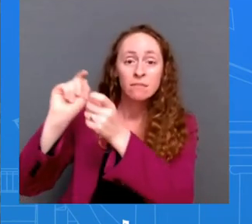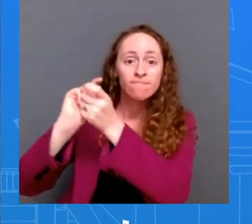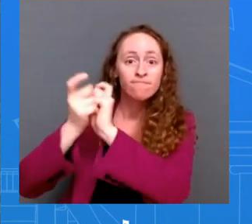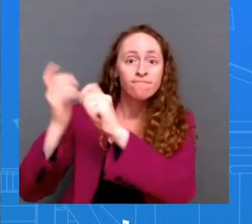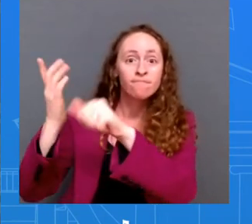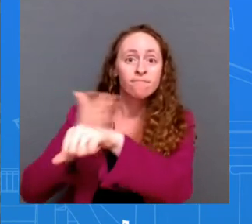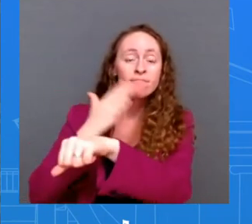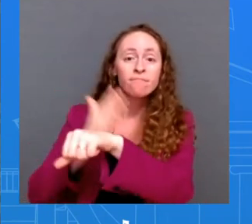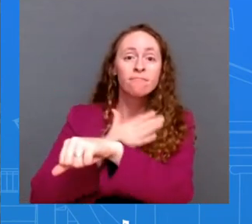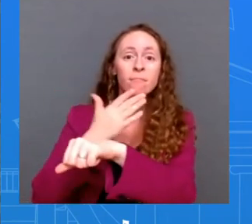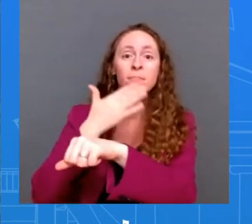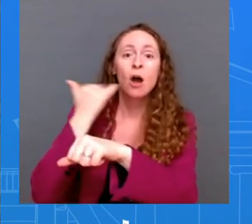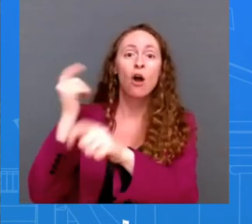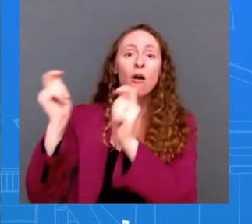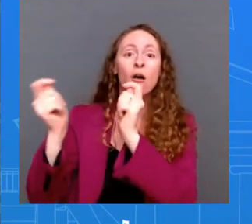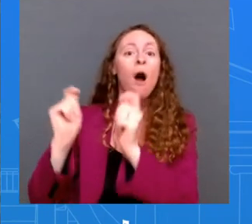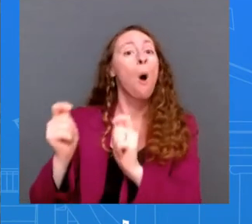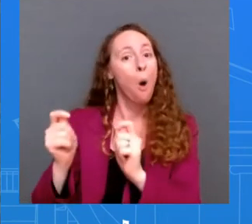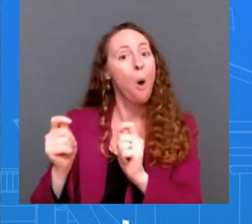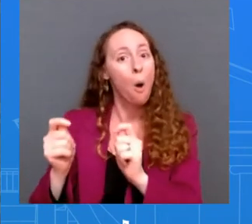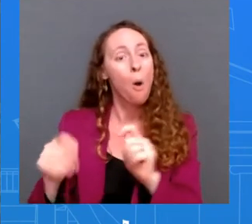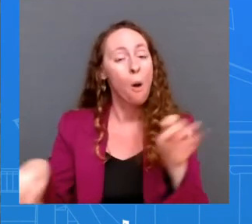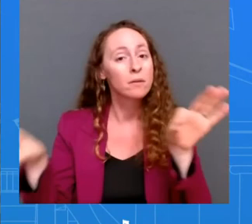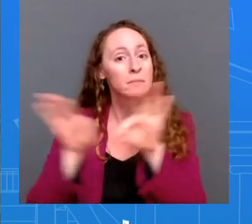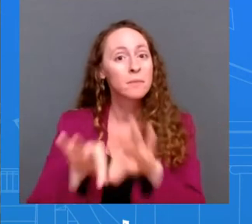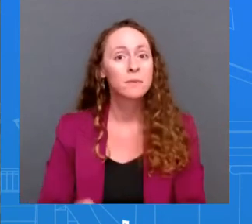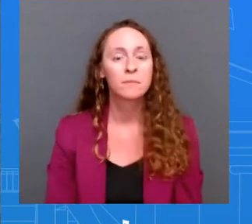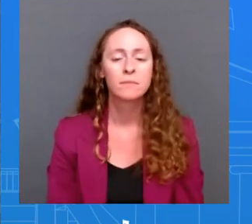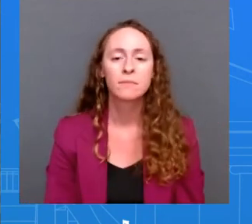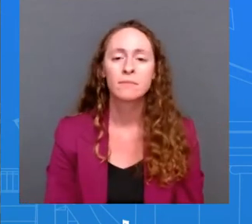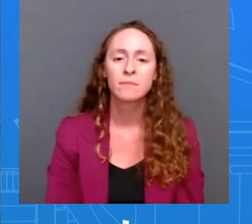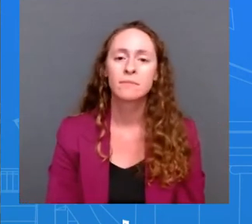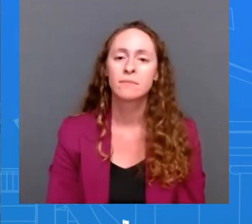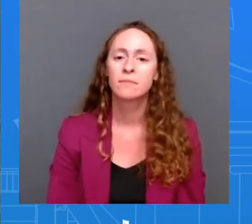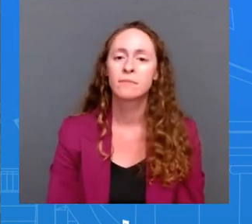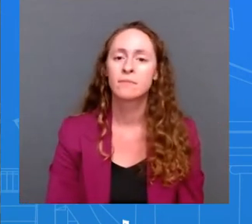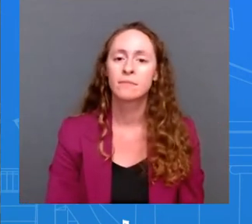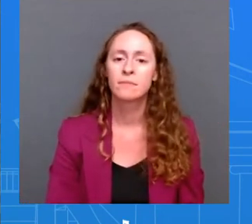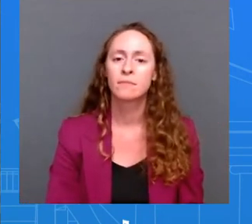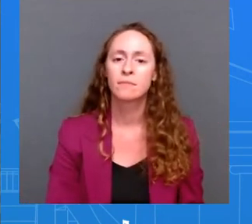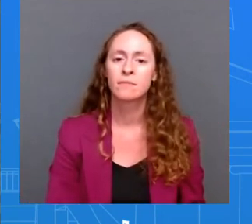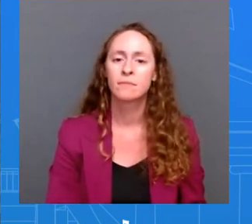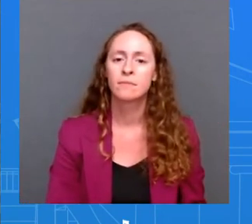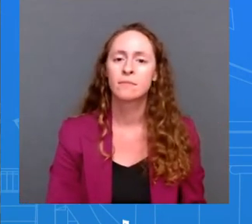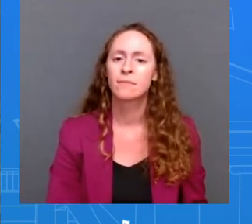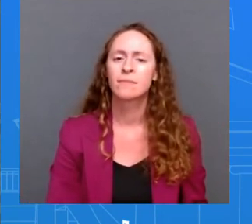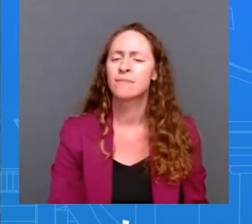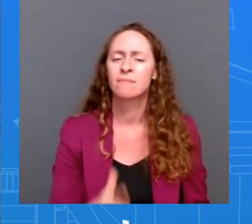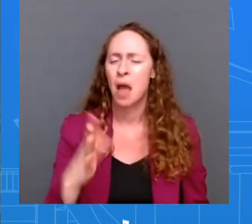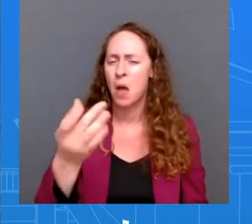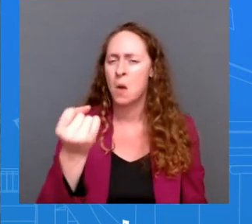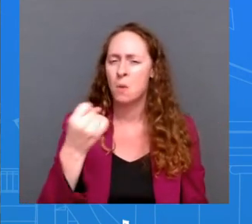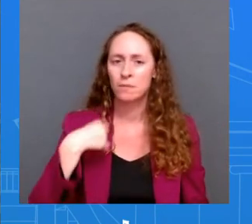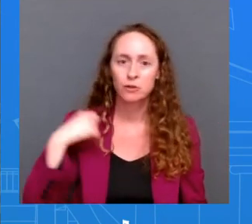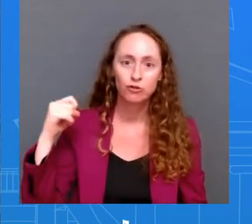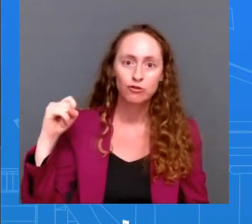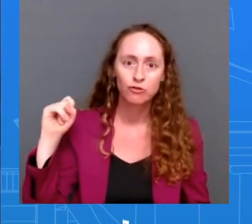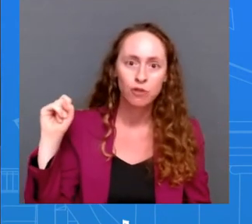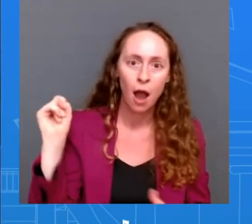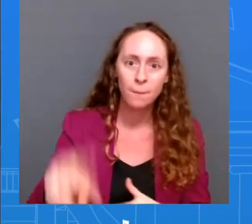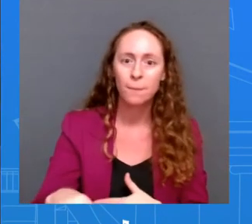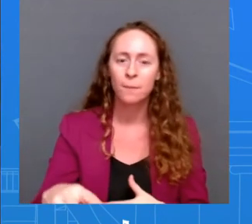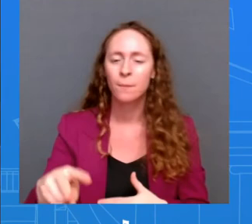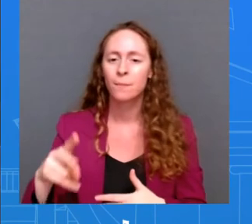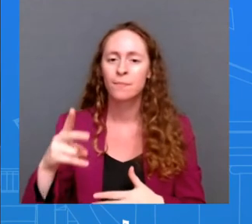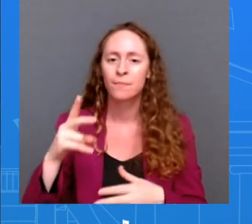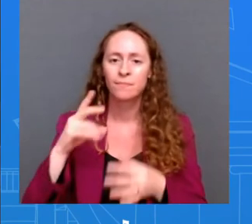times in the past 18 months, but I don't want to get ahead of our team. Okay, and finally, going back to the monkeypox issue,